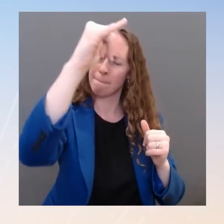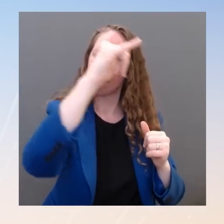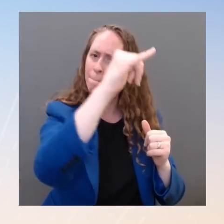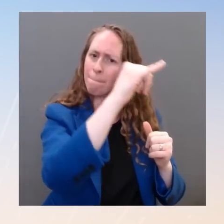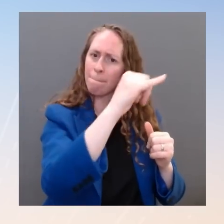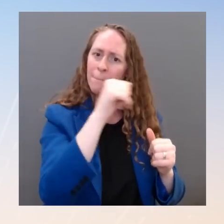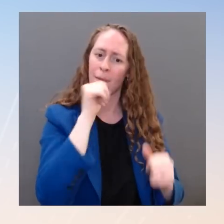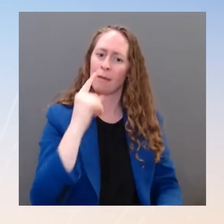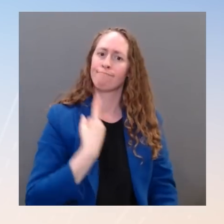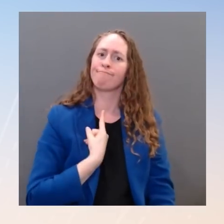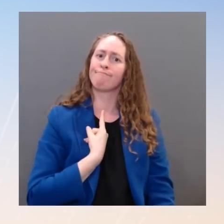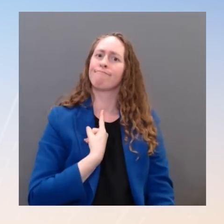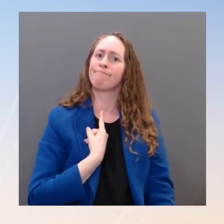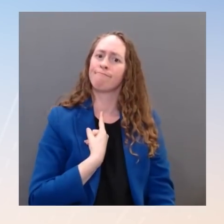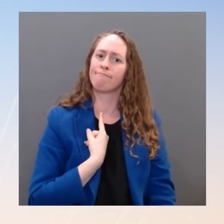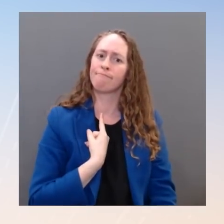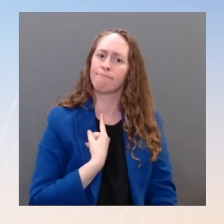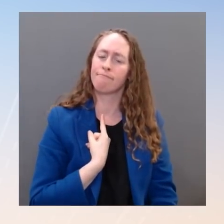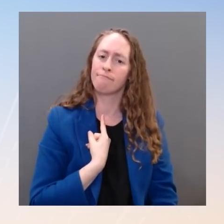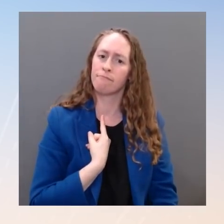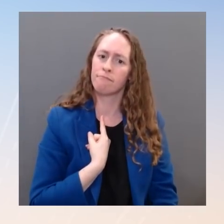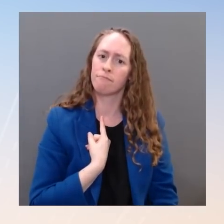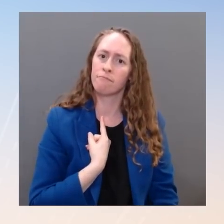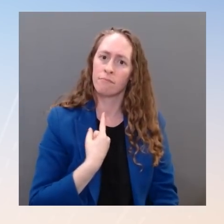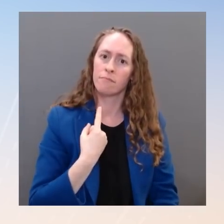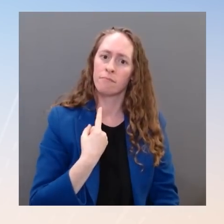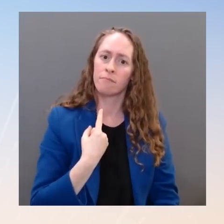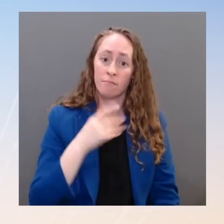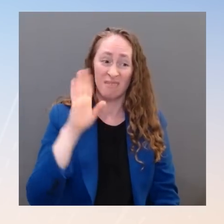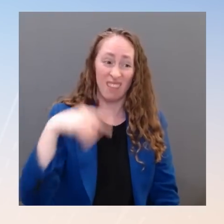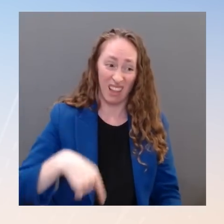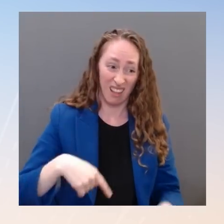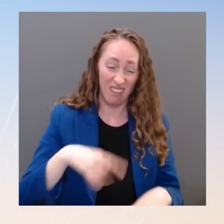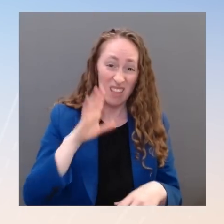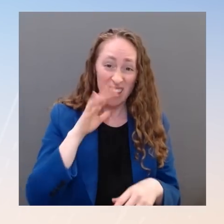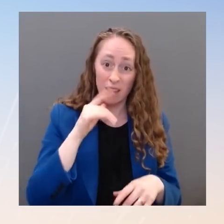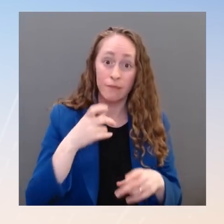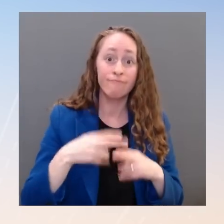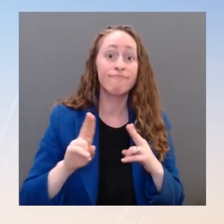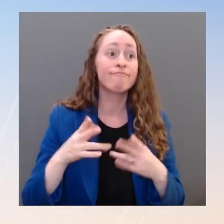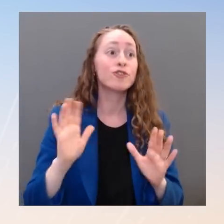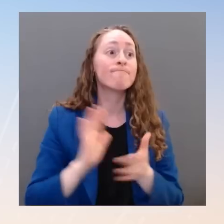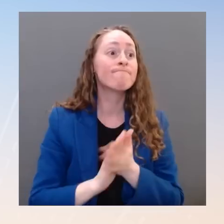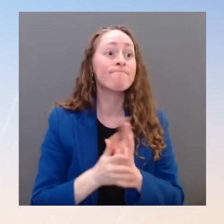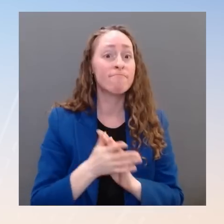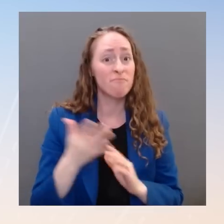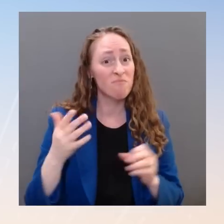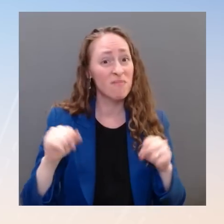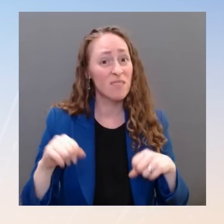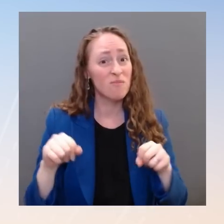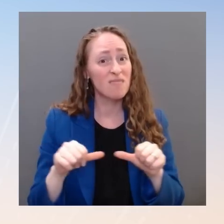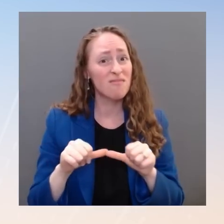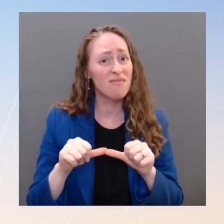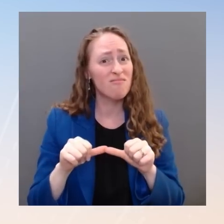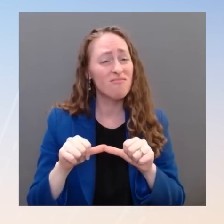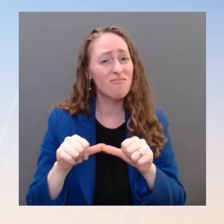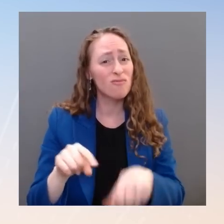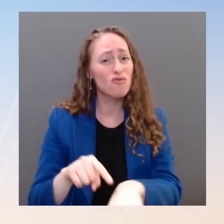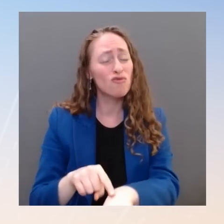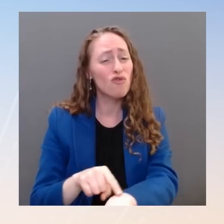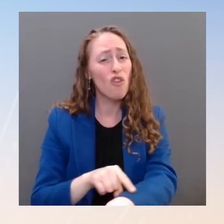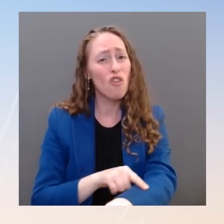going to need other countries to continue to provide a range of assistance as well. And we are far and away, the United States is, the largest provider